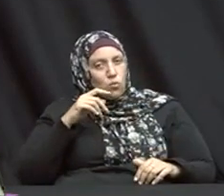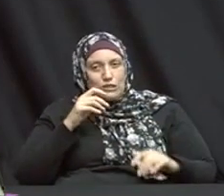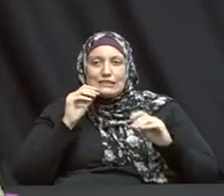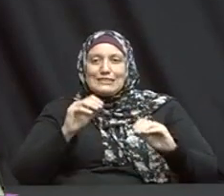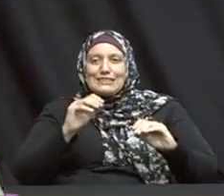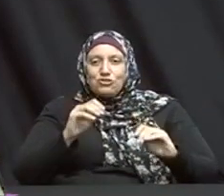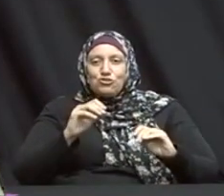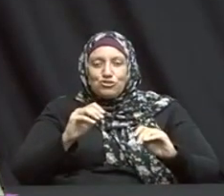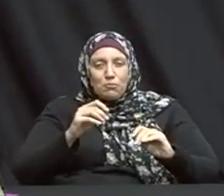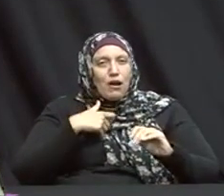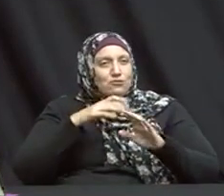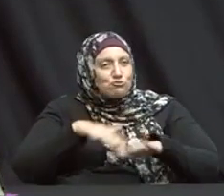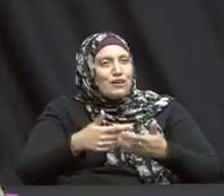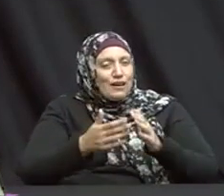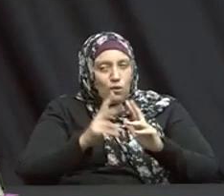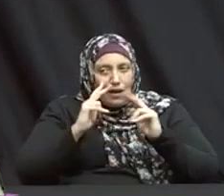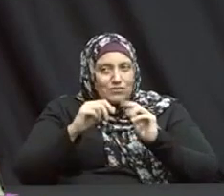child.